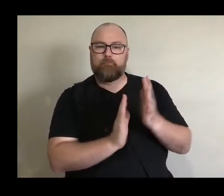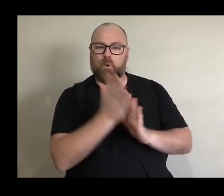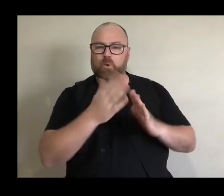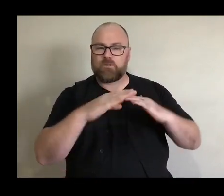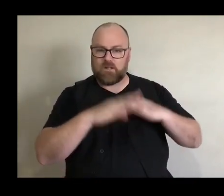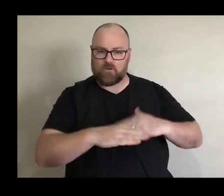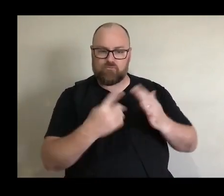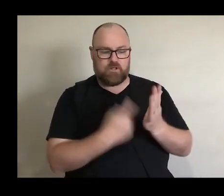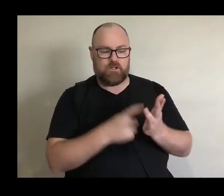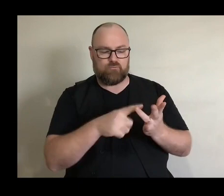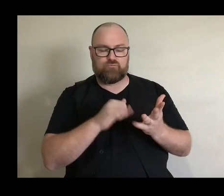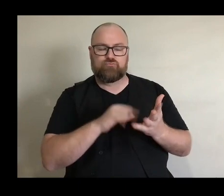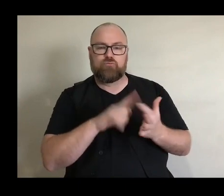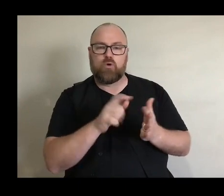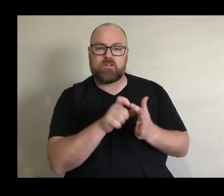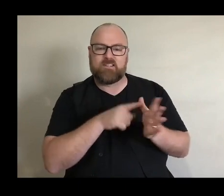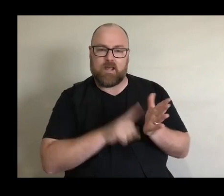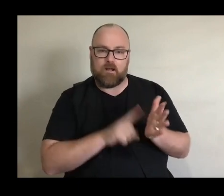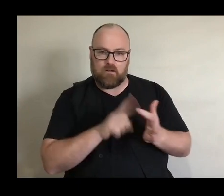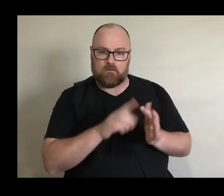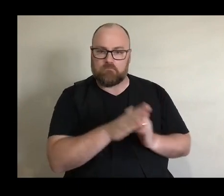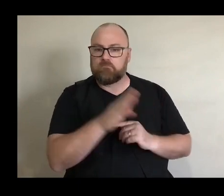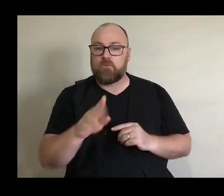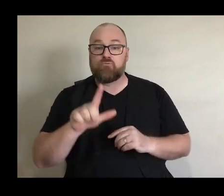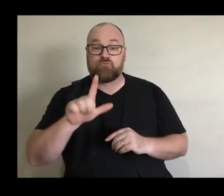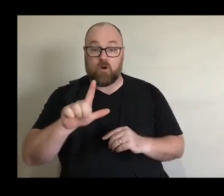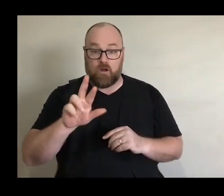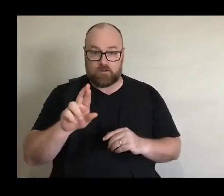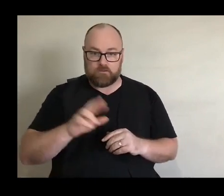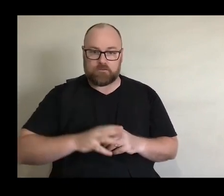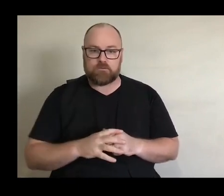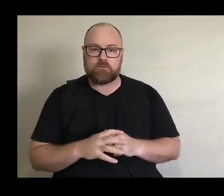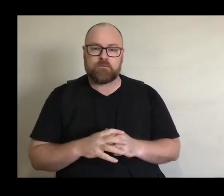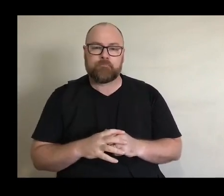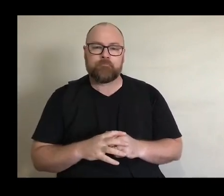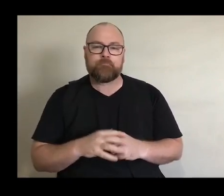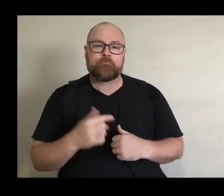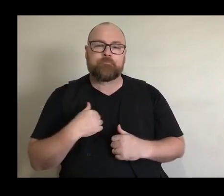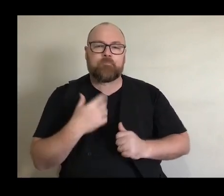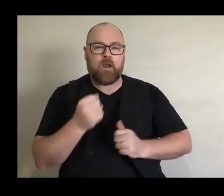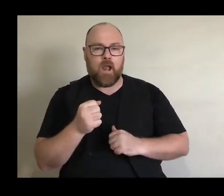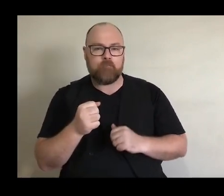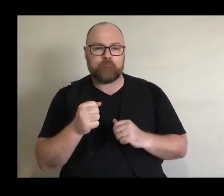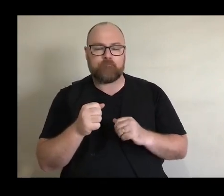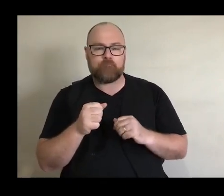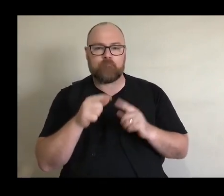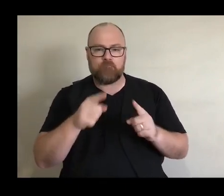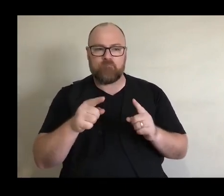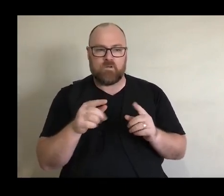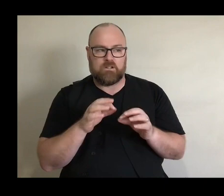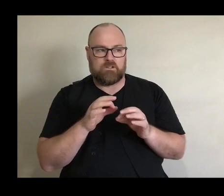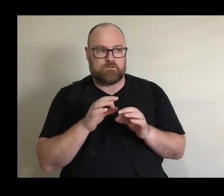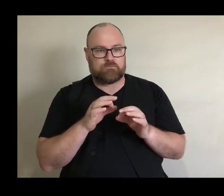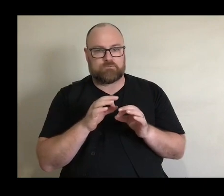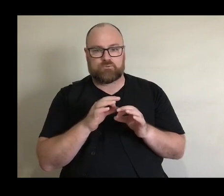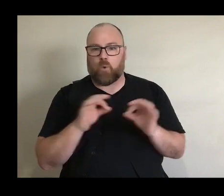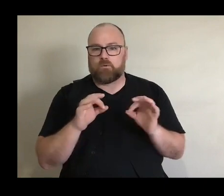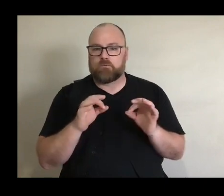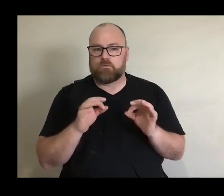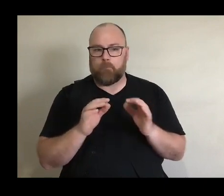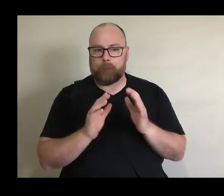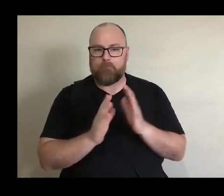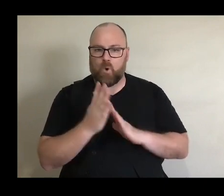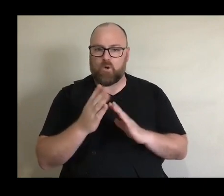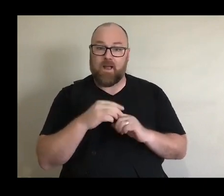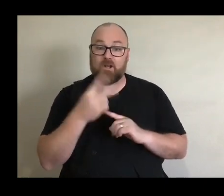Rosedale. And to the right, an image taken in unburnt country, very similar, about